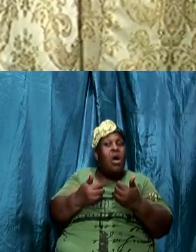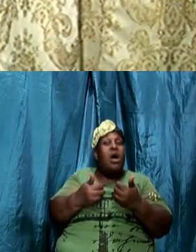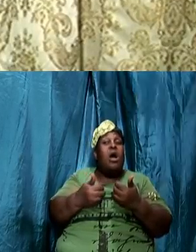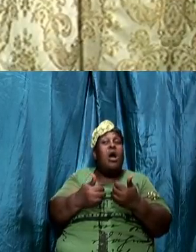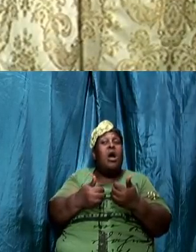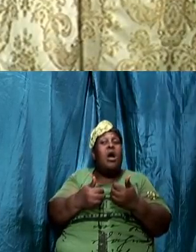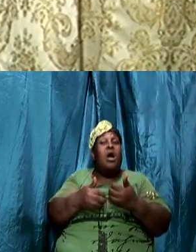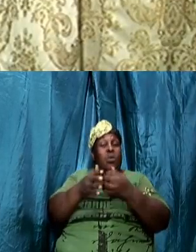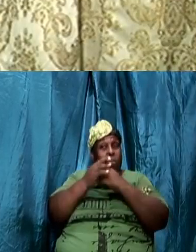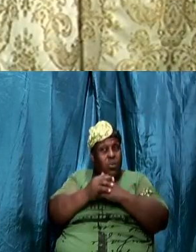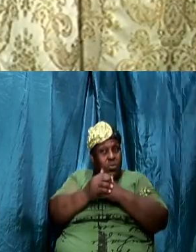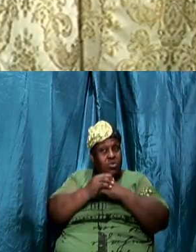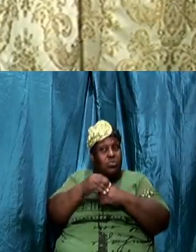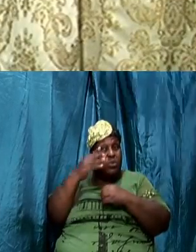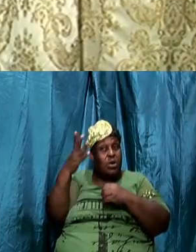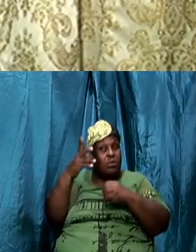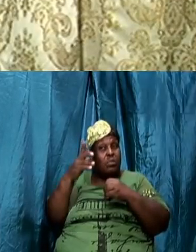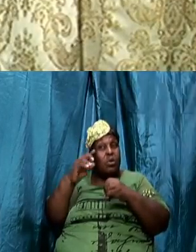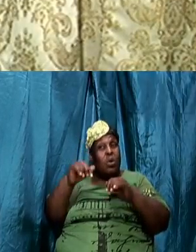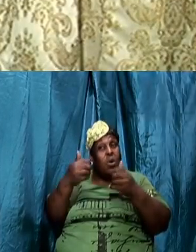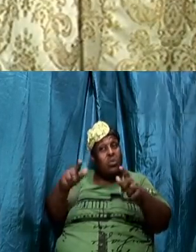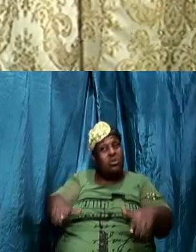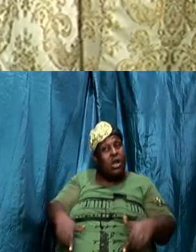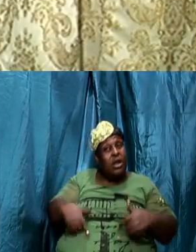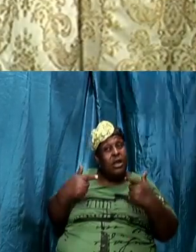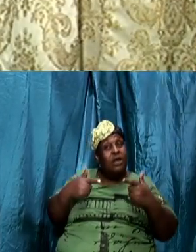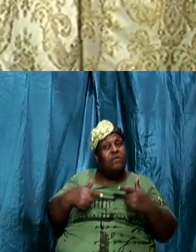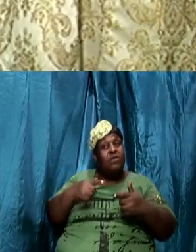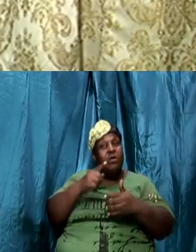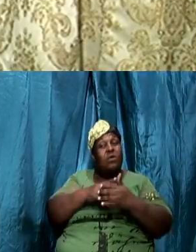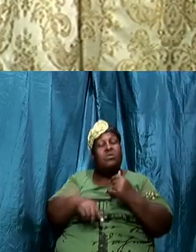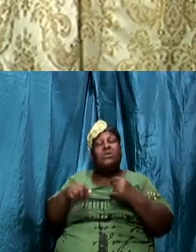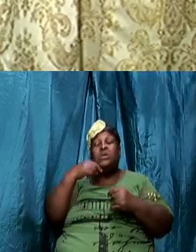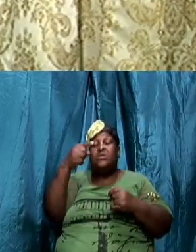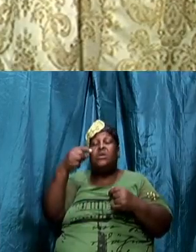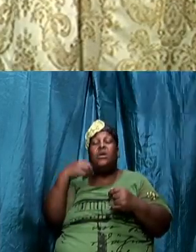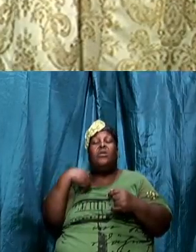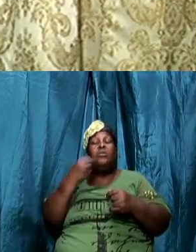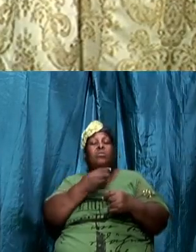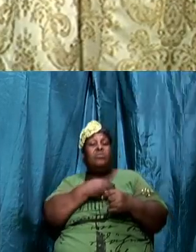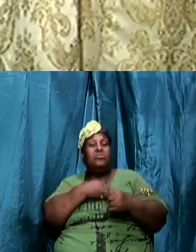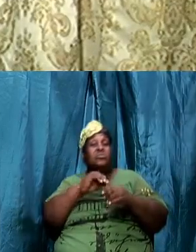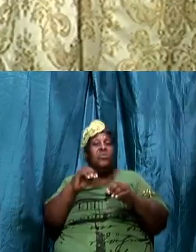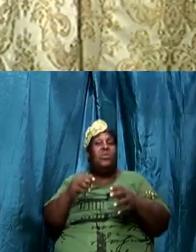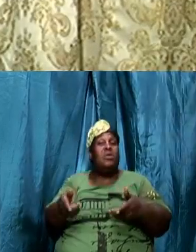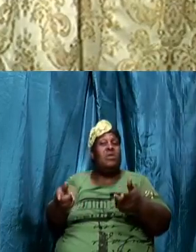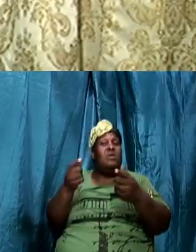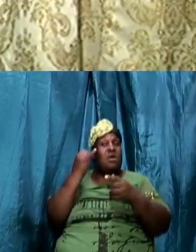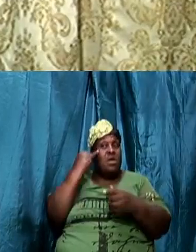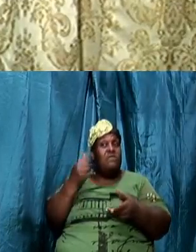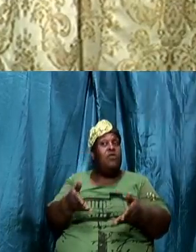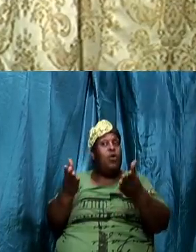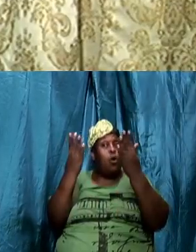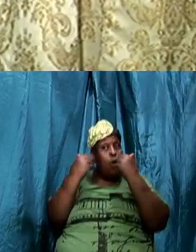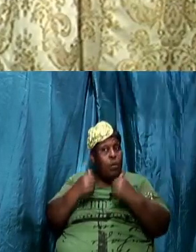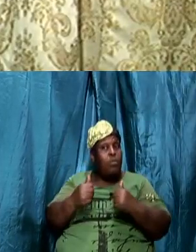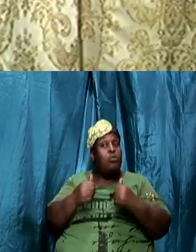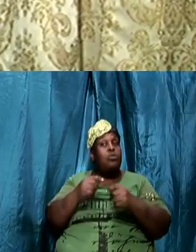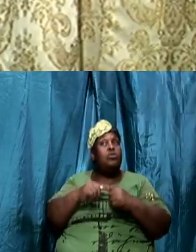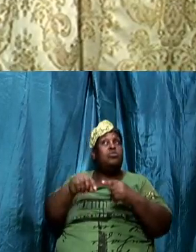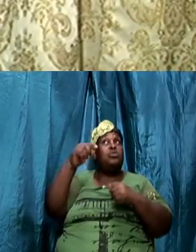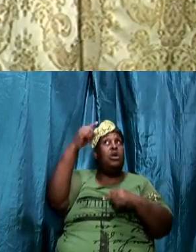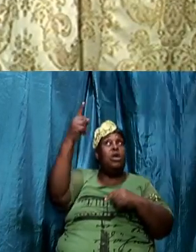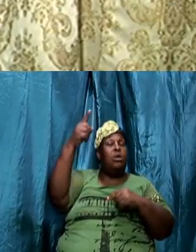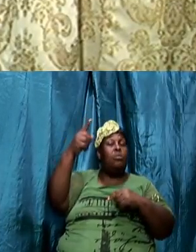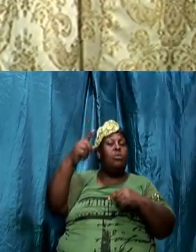him, Almighty God. He tells us if we are going to come, what we are to do. You know, did you know, as we said it Sunday, you know, that